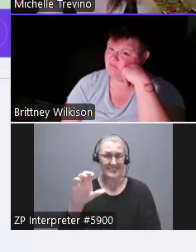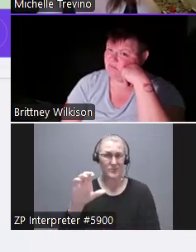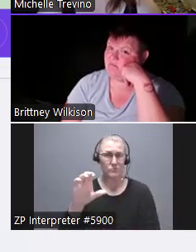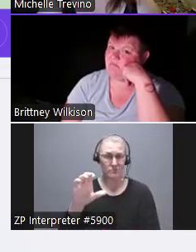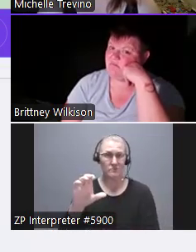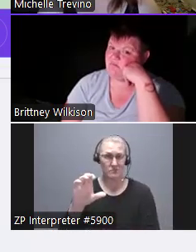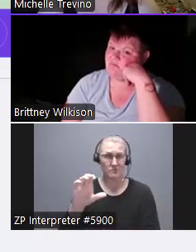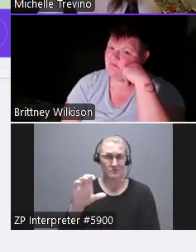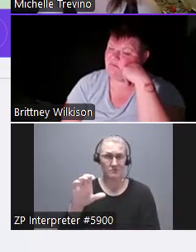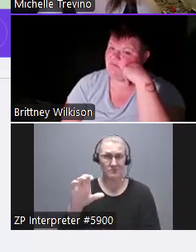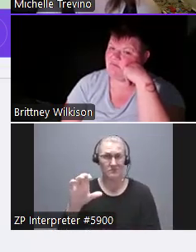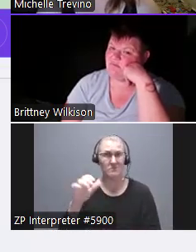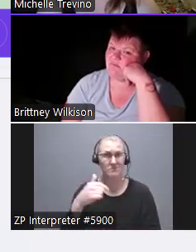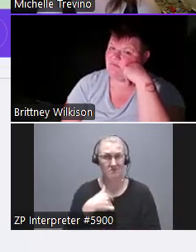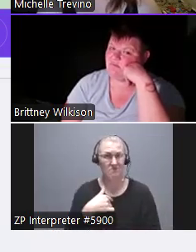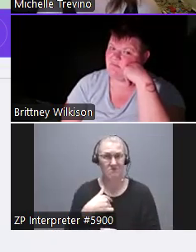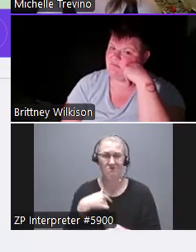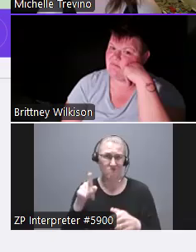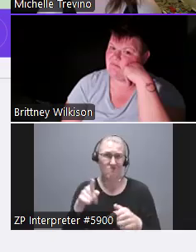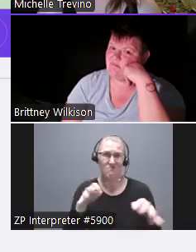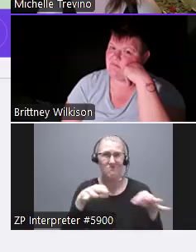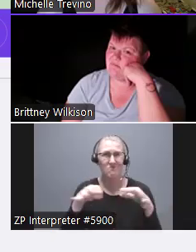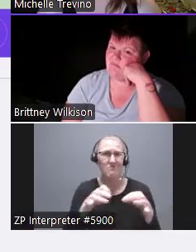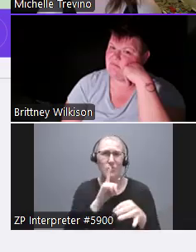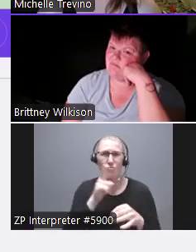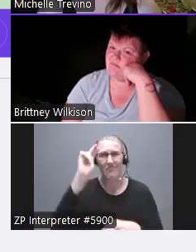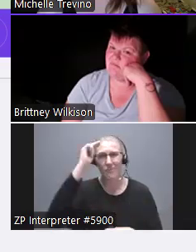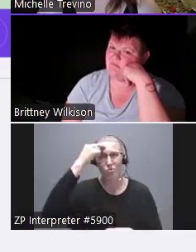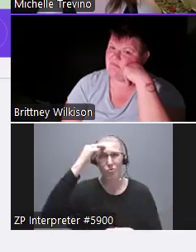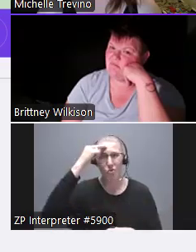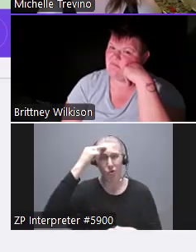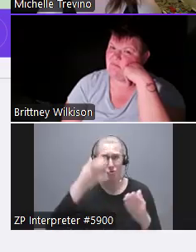I would get into the explanation of it, but it's a neurological